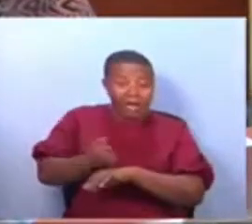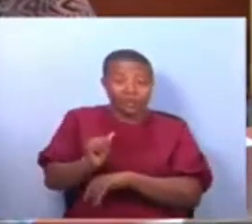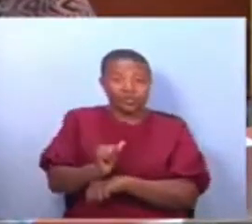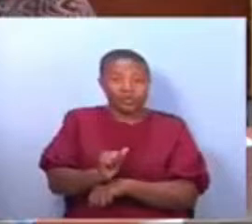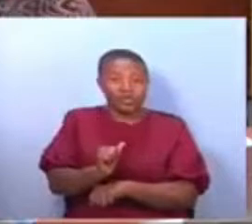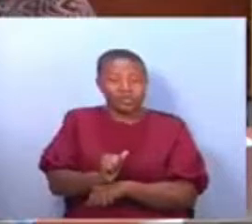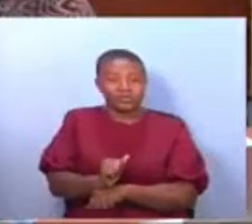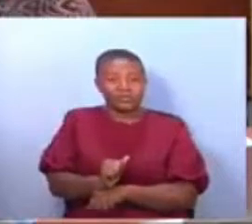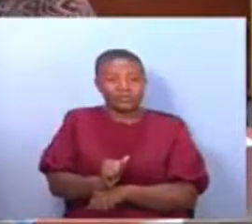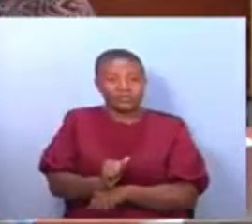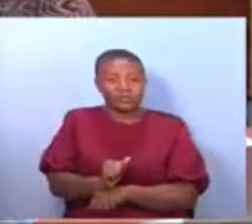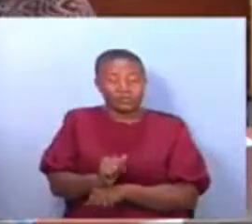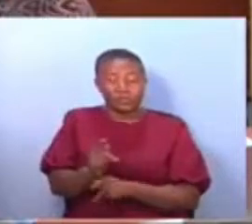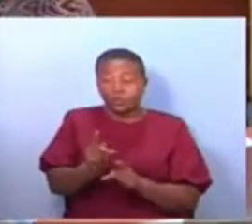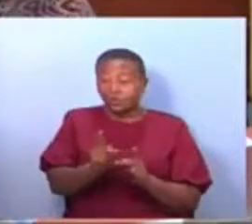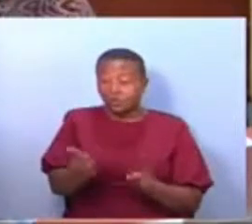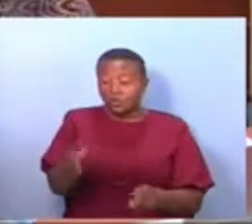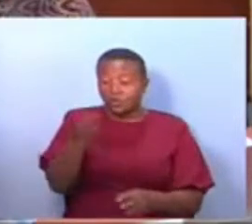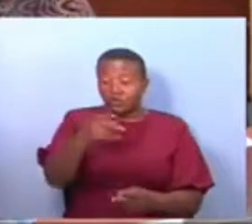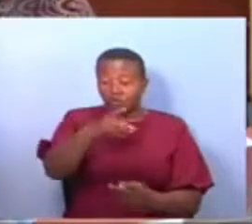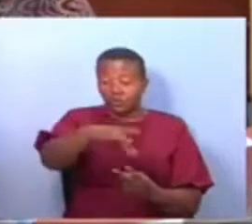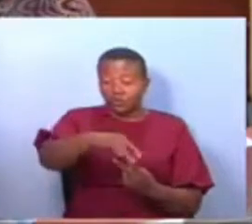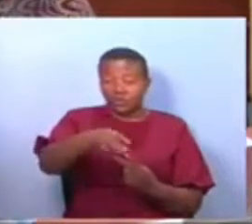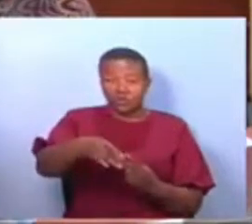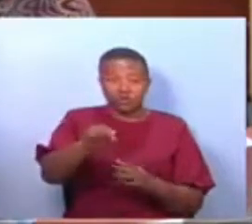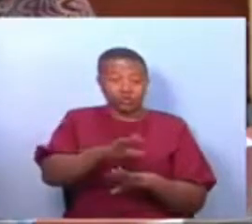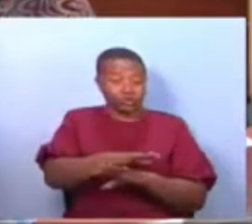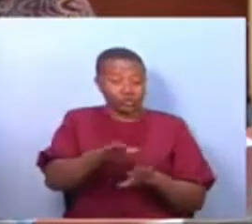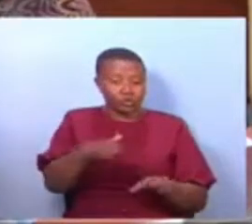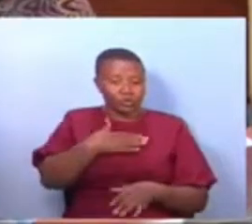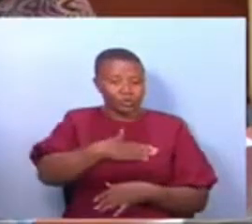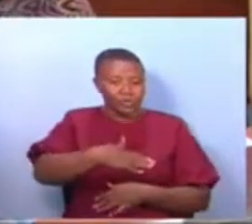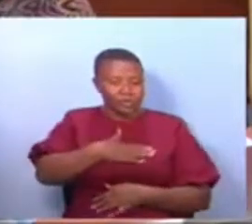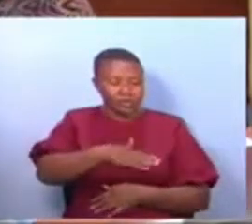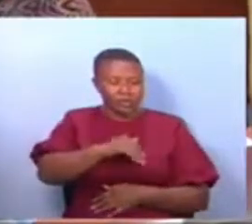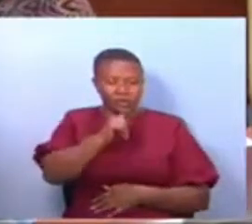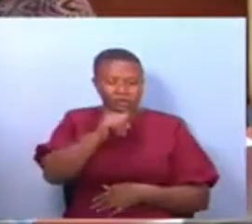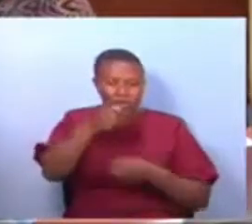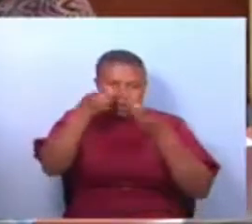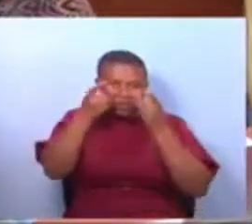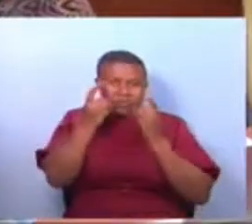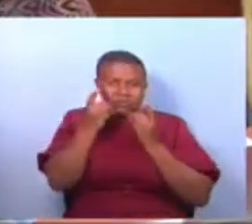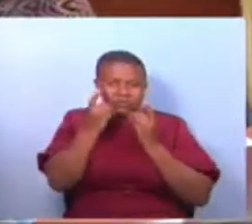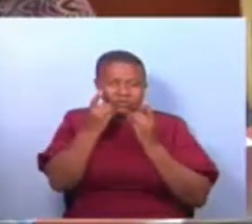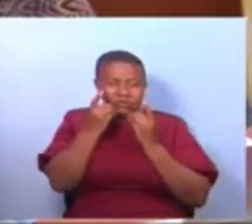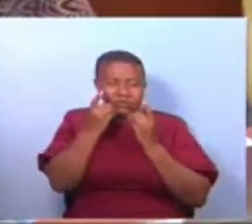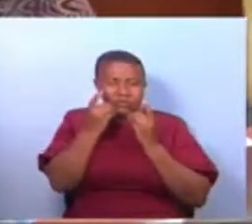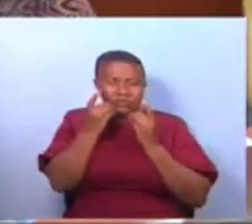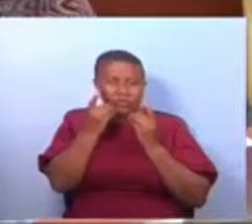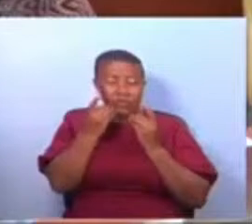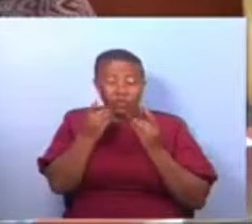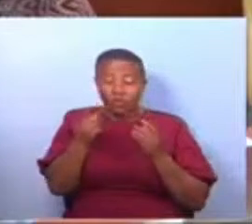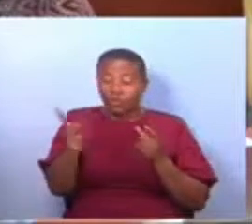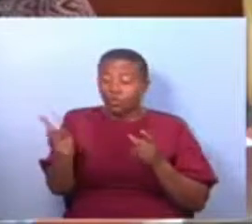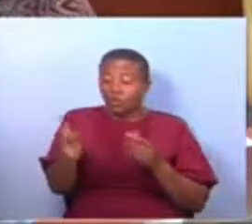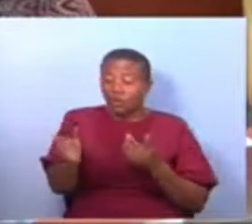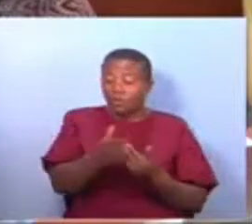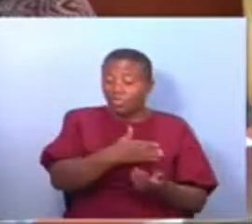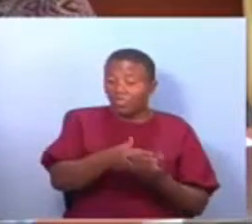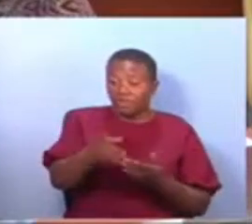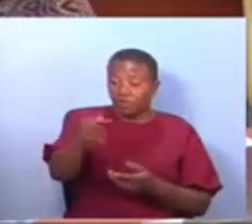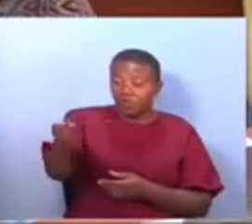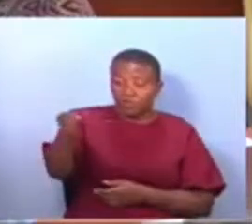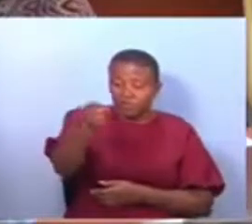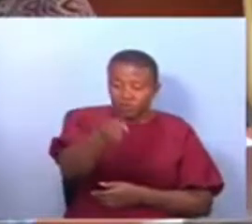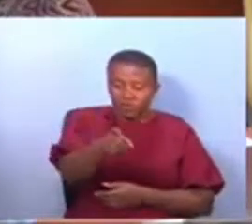get nominated, don't be disappointed. On a very serious note, wherever you are placed, do the best you